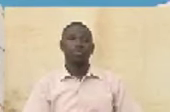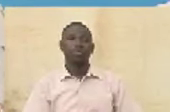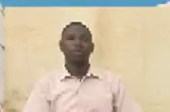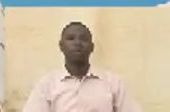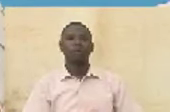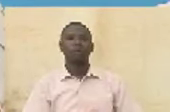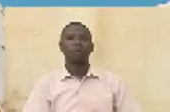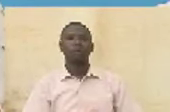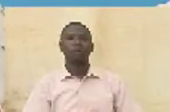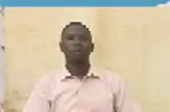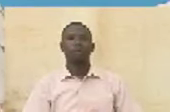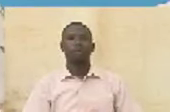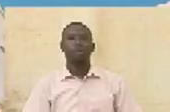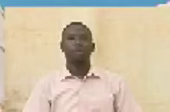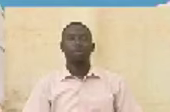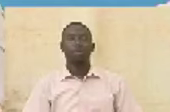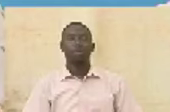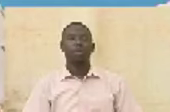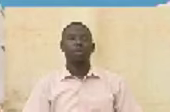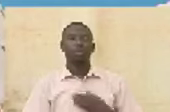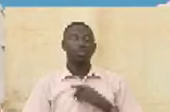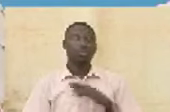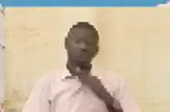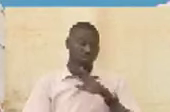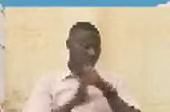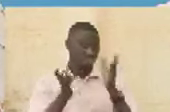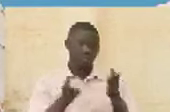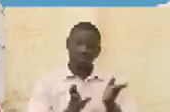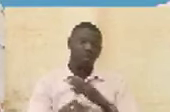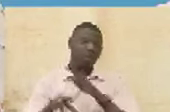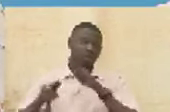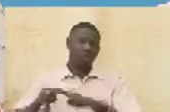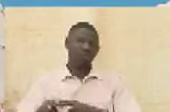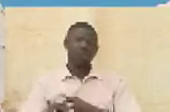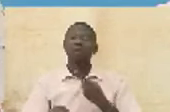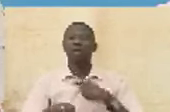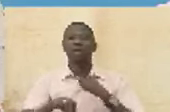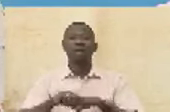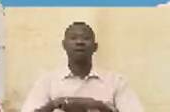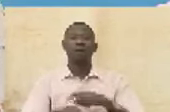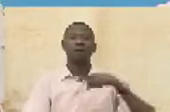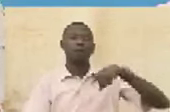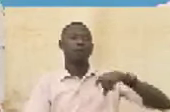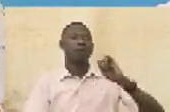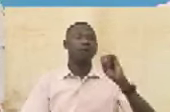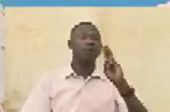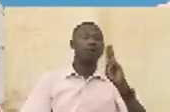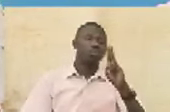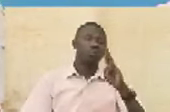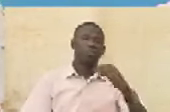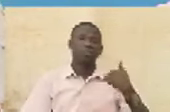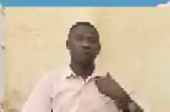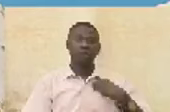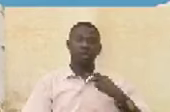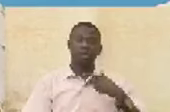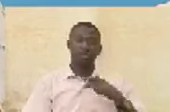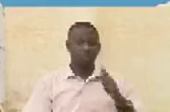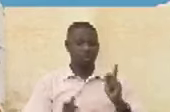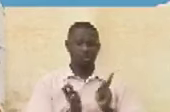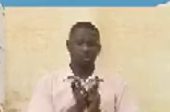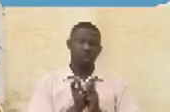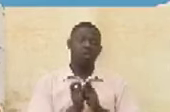went back and sat down because by that time the paramilitary had boarded the bus.